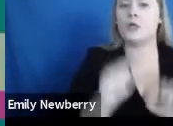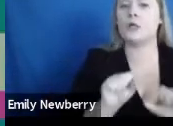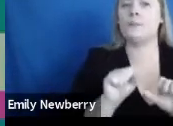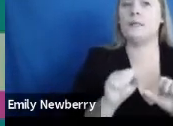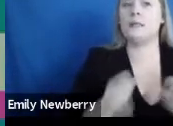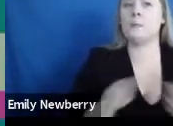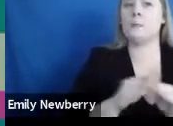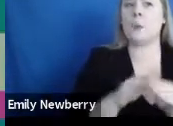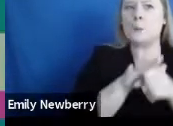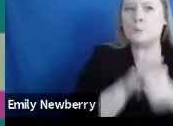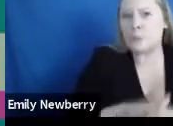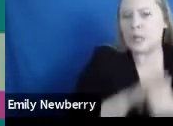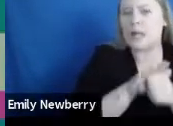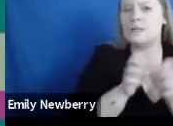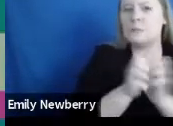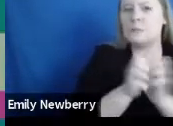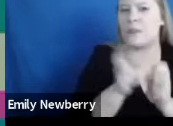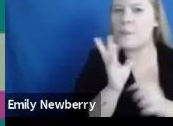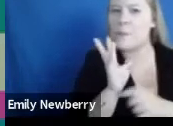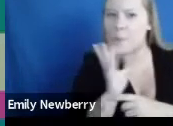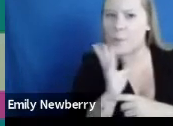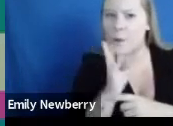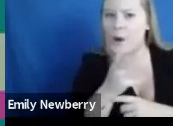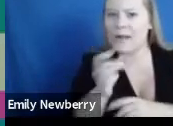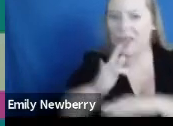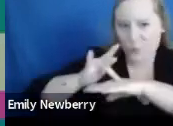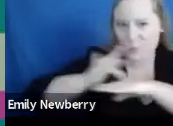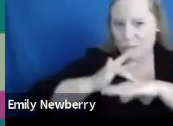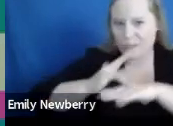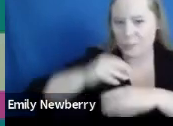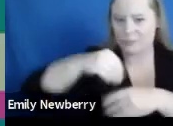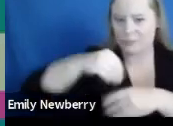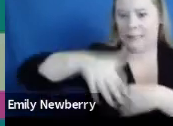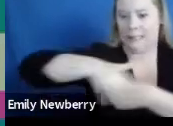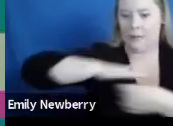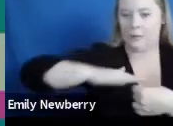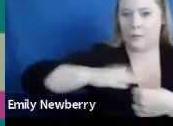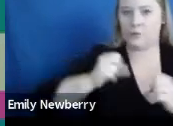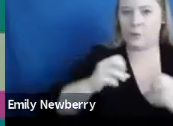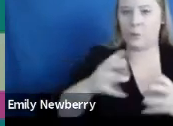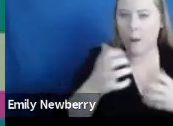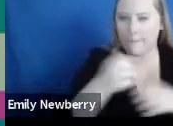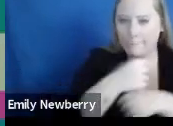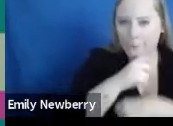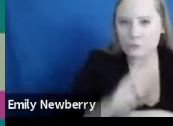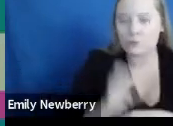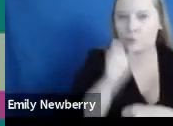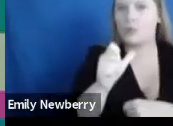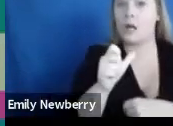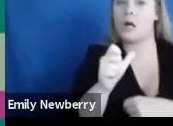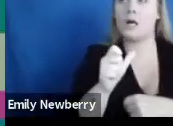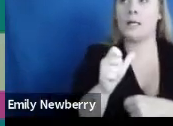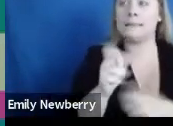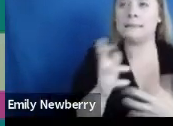stresses on the water and water resources in the area. And so they wanted to make sure that they weren't going to run into any unintended